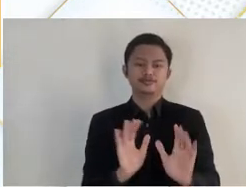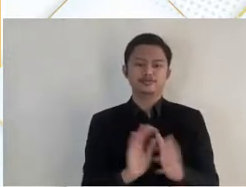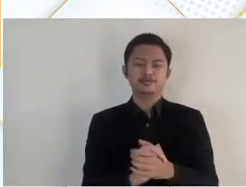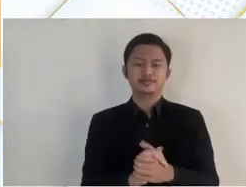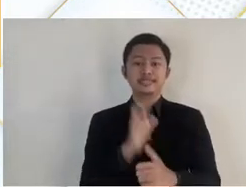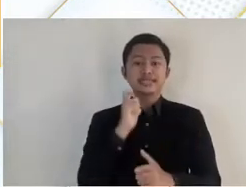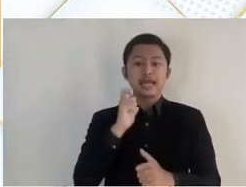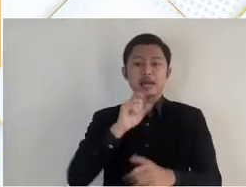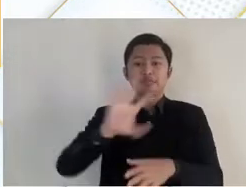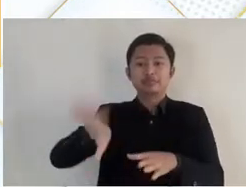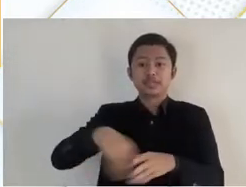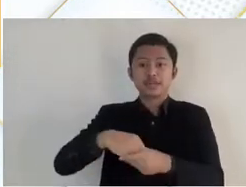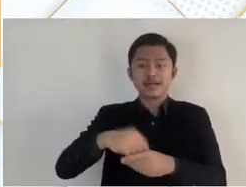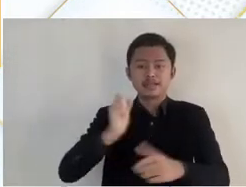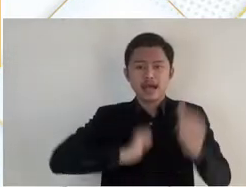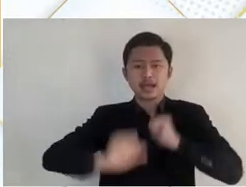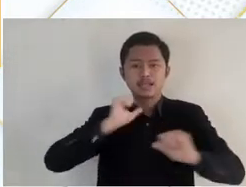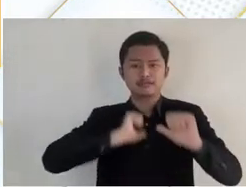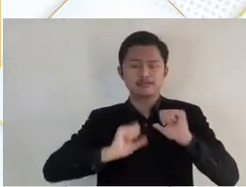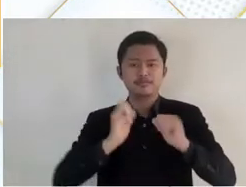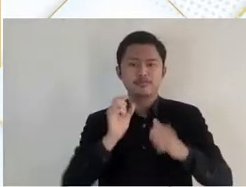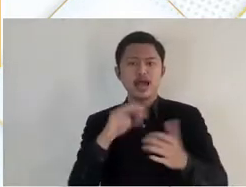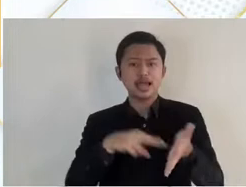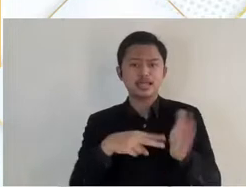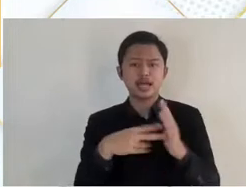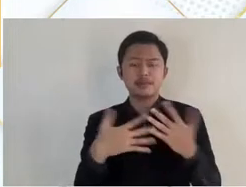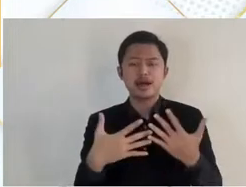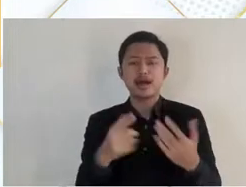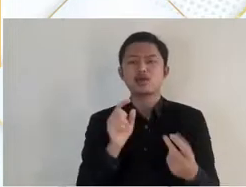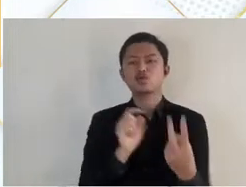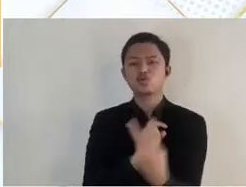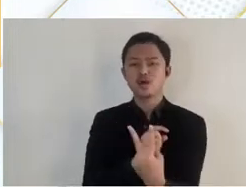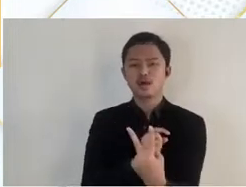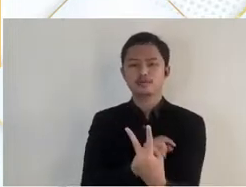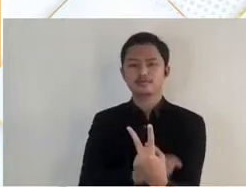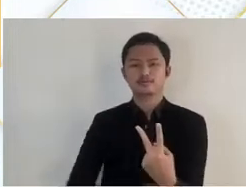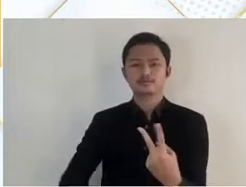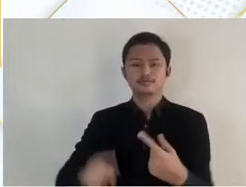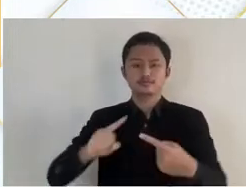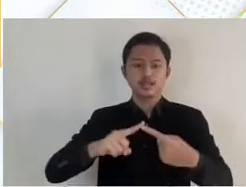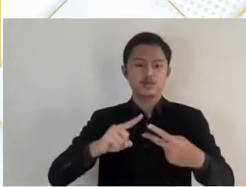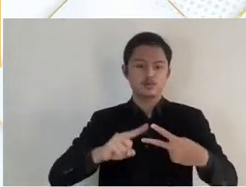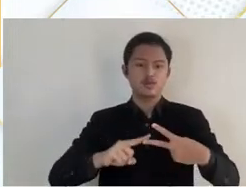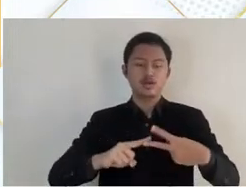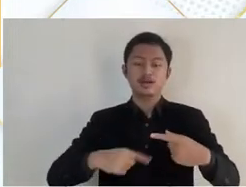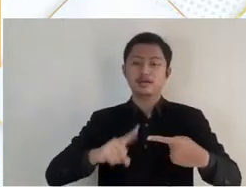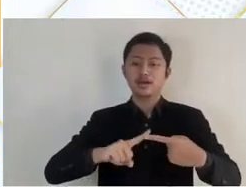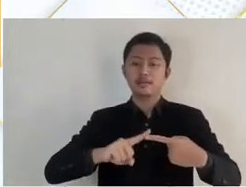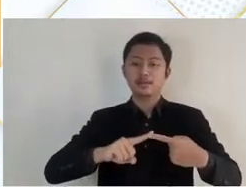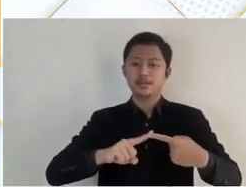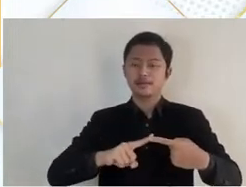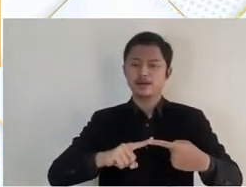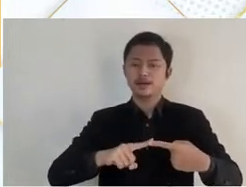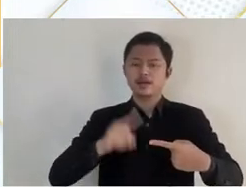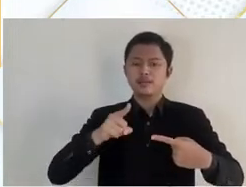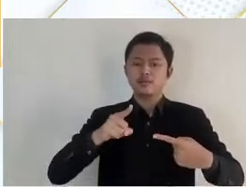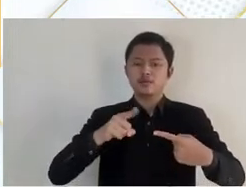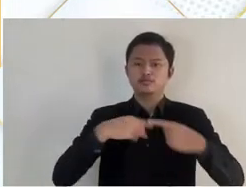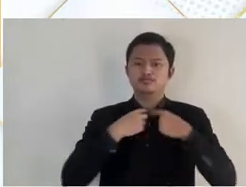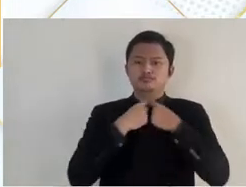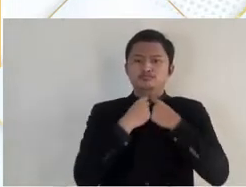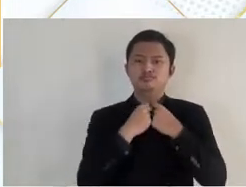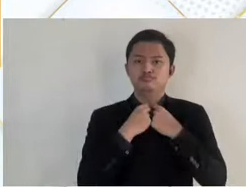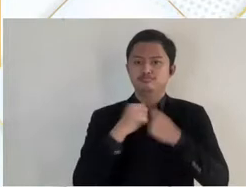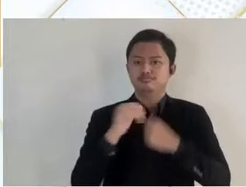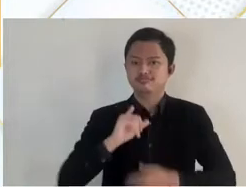active participant means one of two things. The first, you serve in uniform. You be part